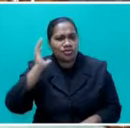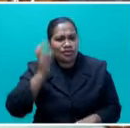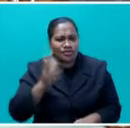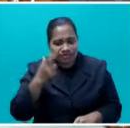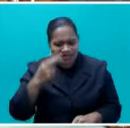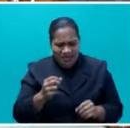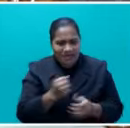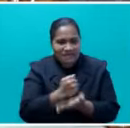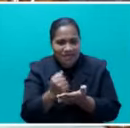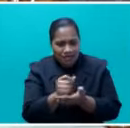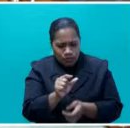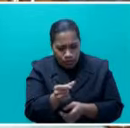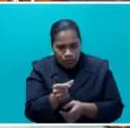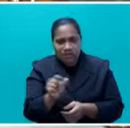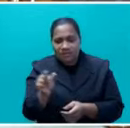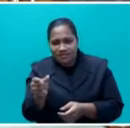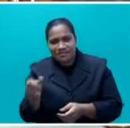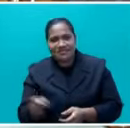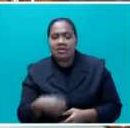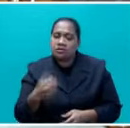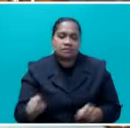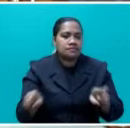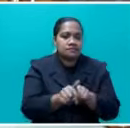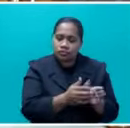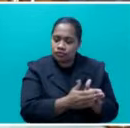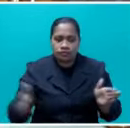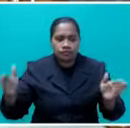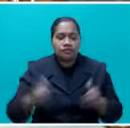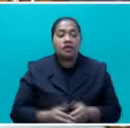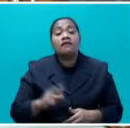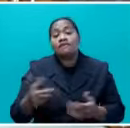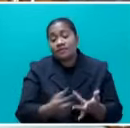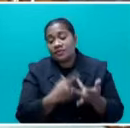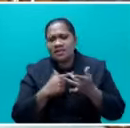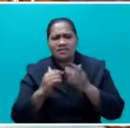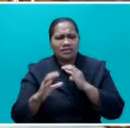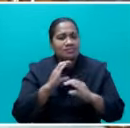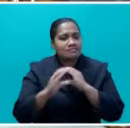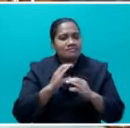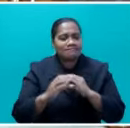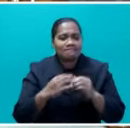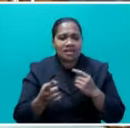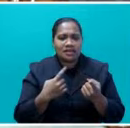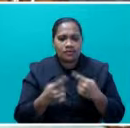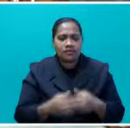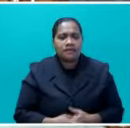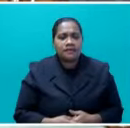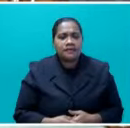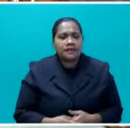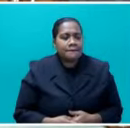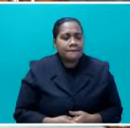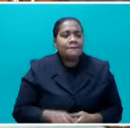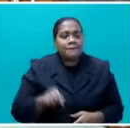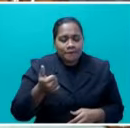other day limited real estate, for other purposes such as telecommunication networks. Mr. Speaker, sir, this is more efficient use of technology and